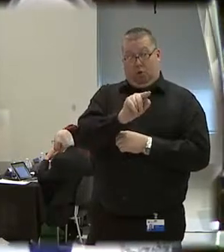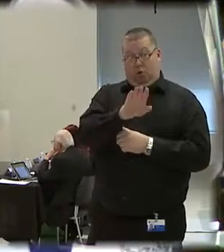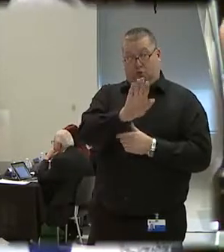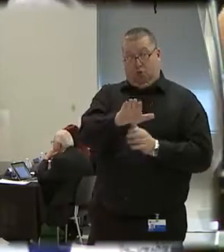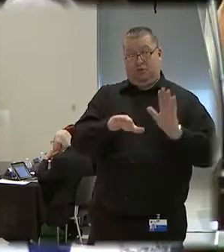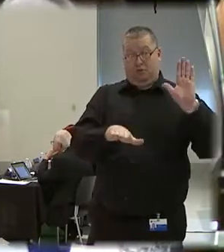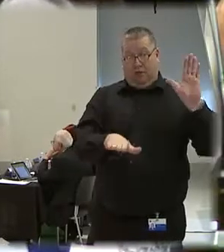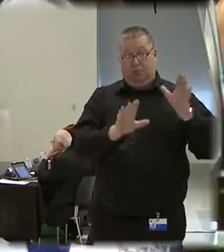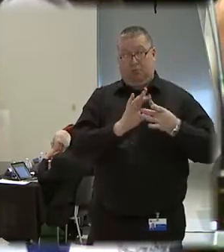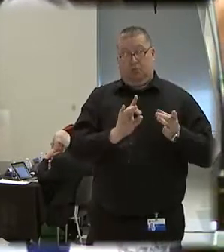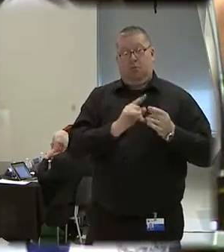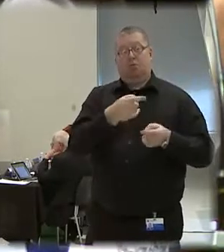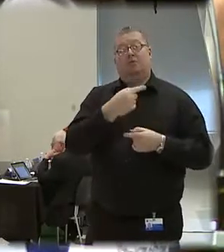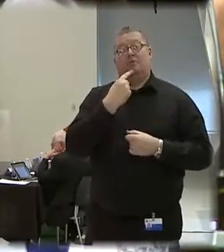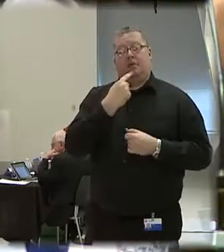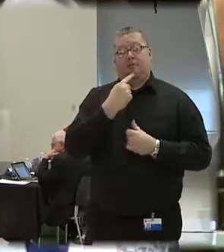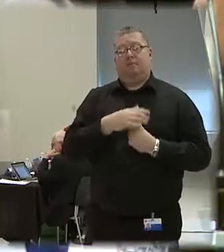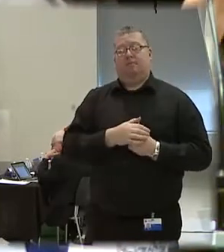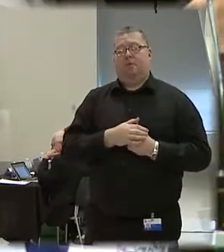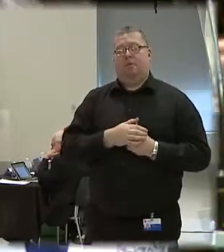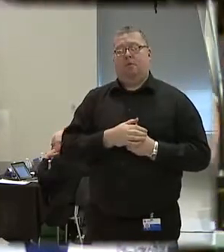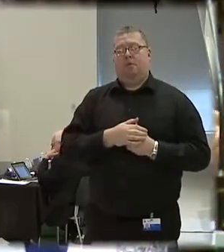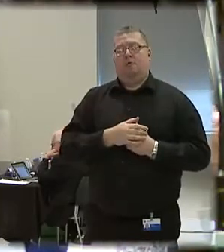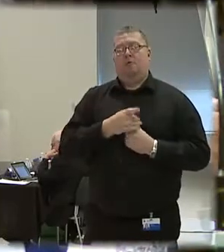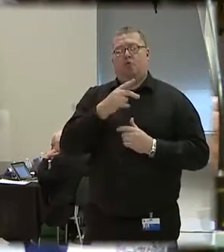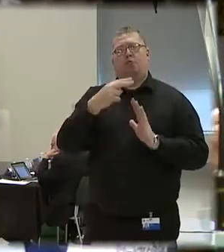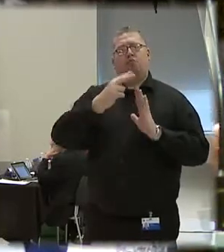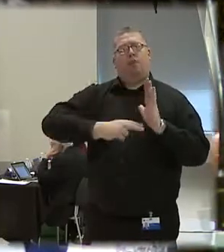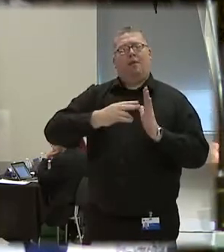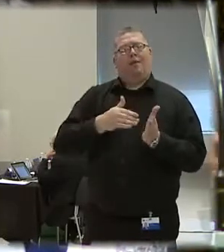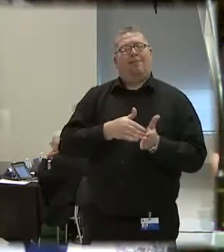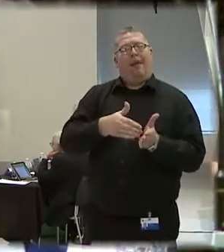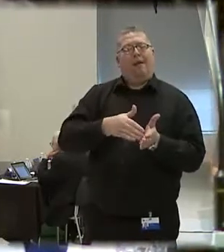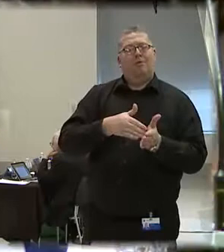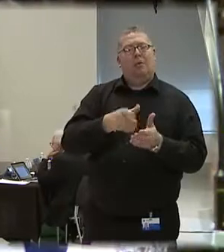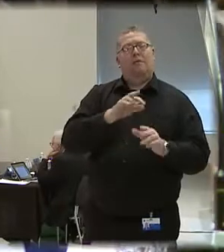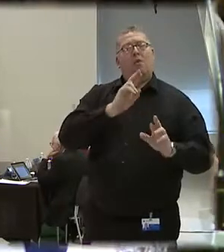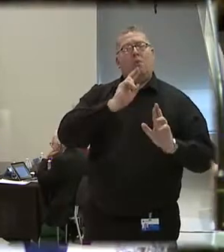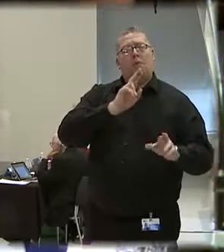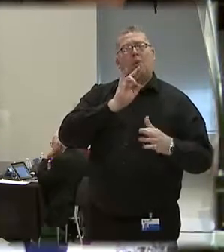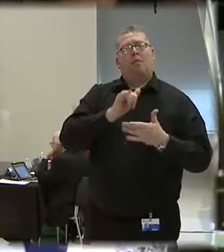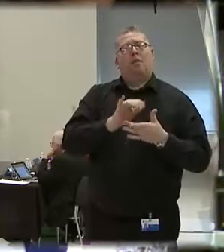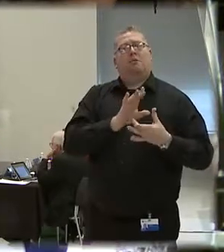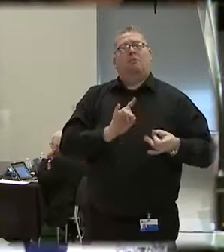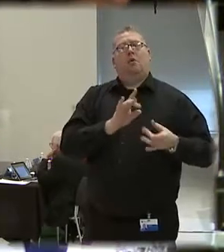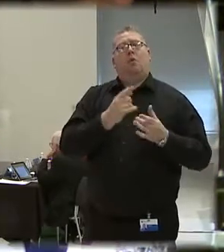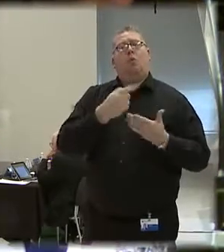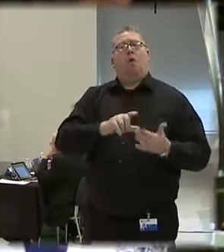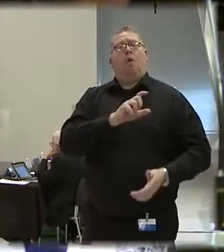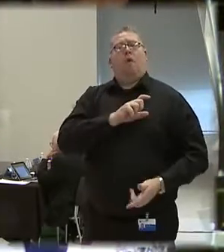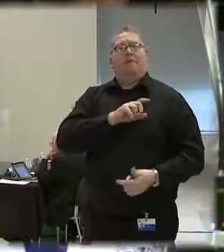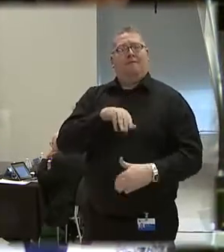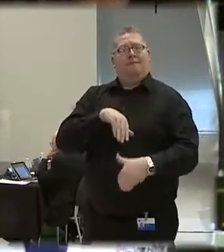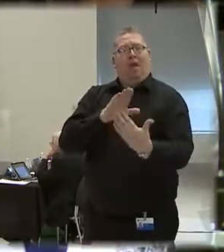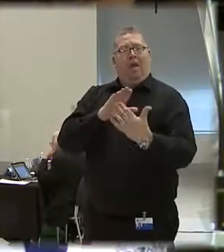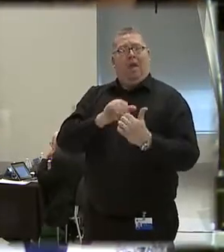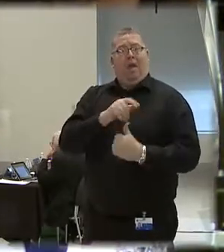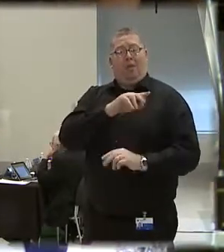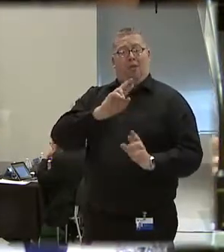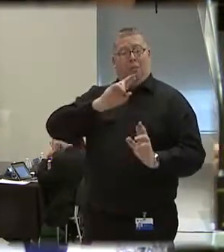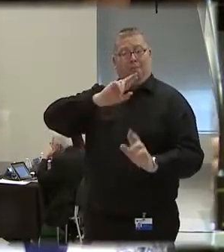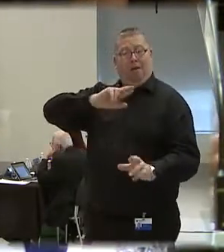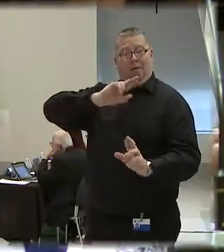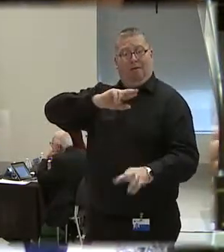testimony submitted, you say that you have read thousands of reports that discuss what officers face and how they have